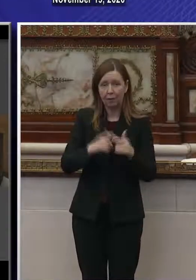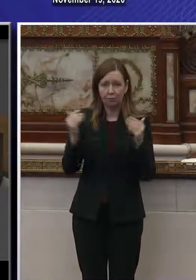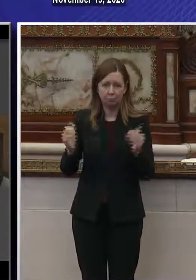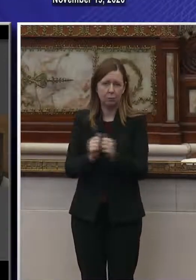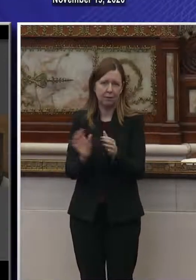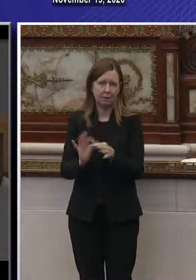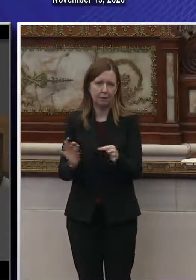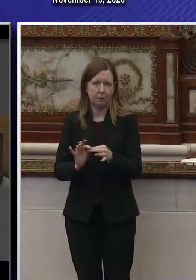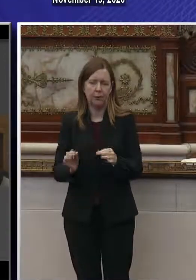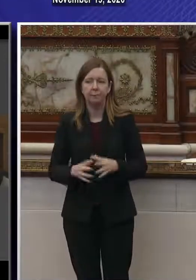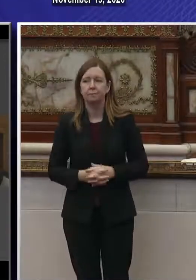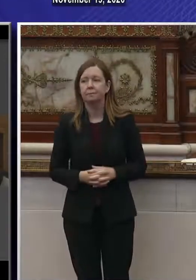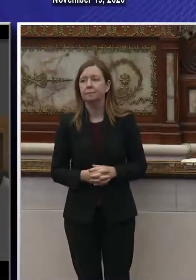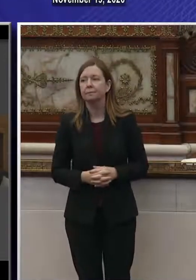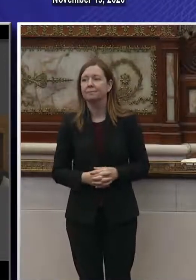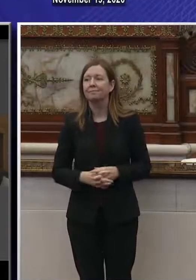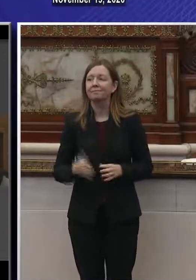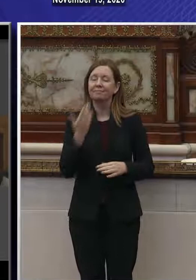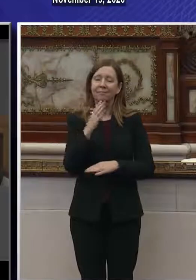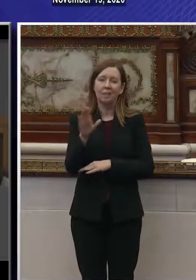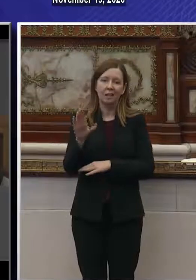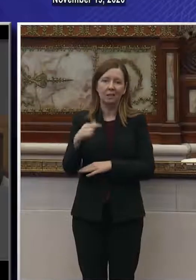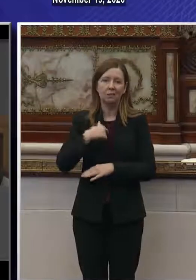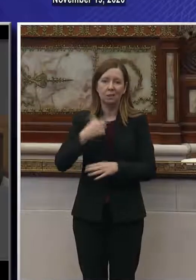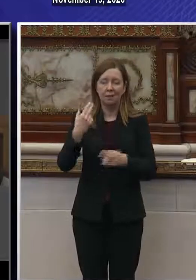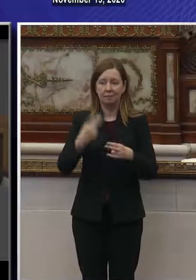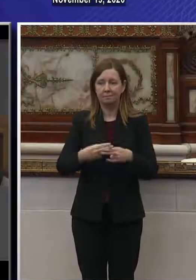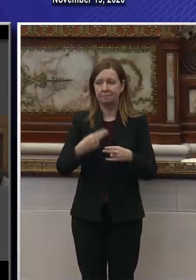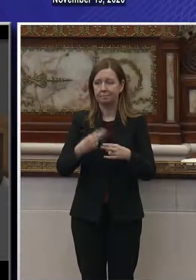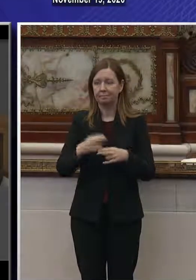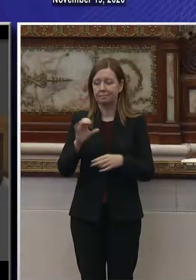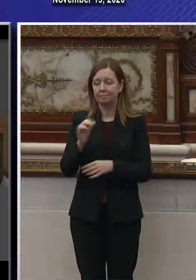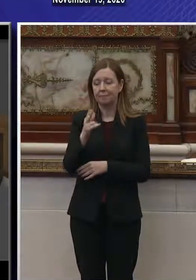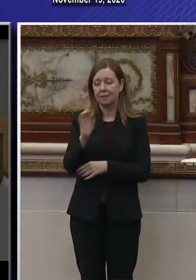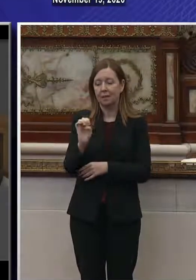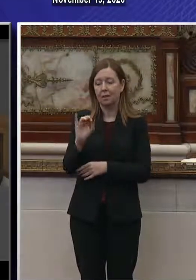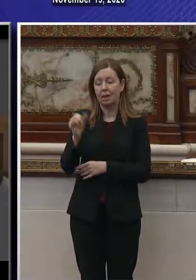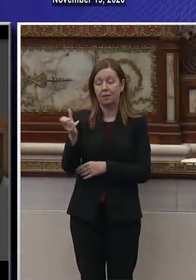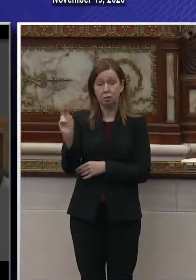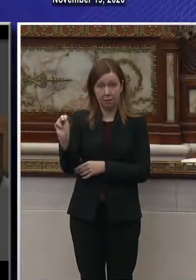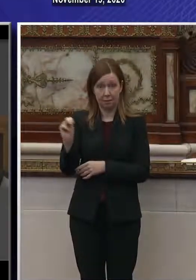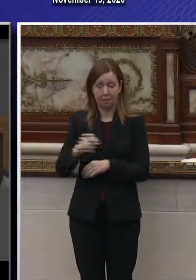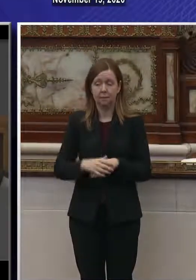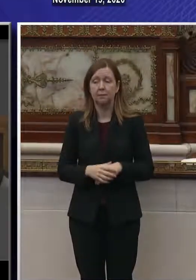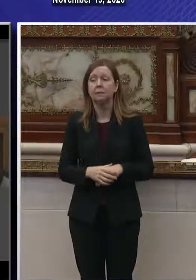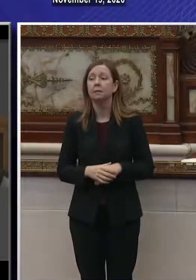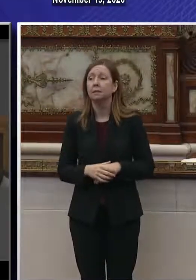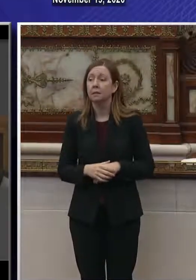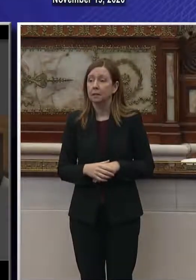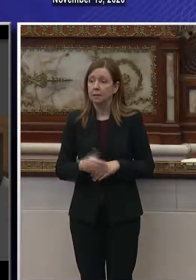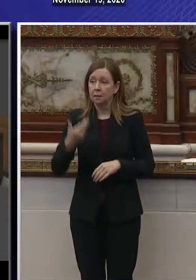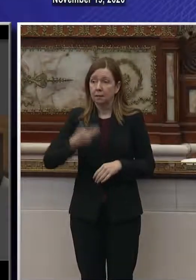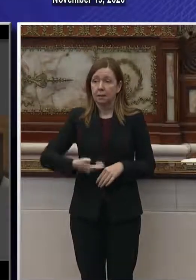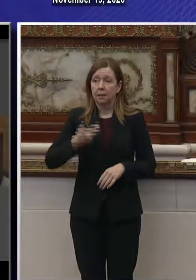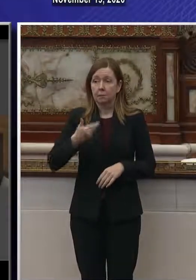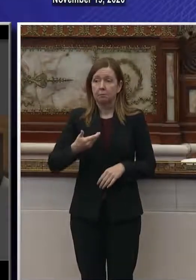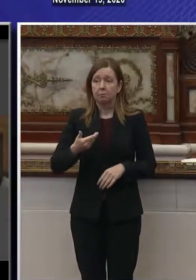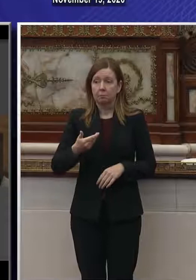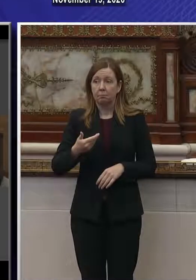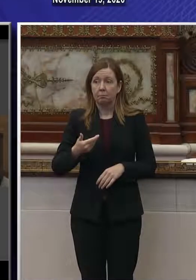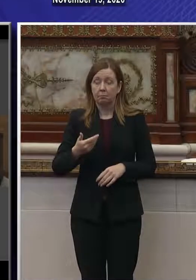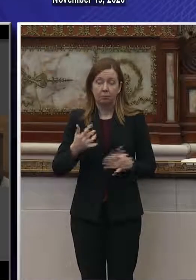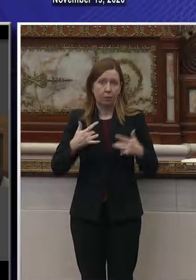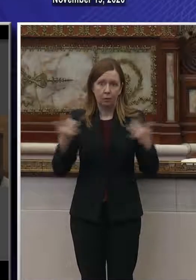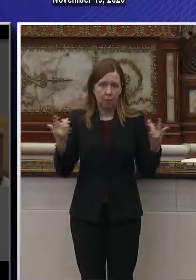testimony. Good afternoon. I am Caroline Johnson, and I am actually